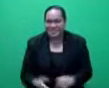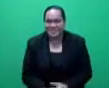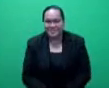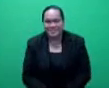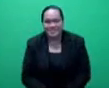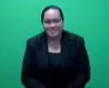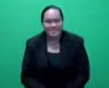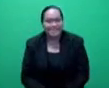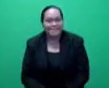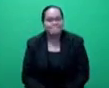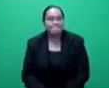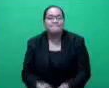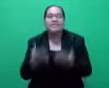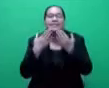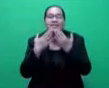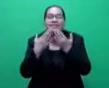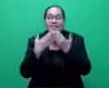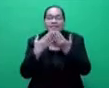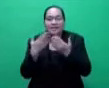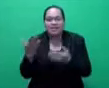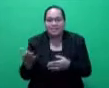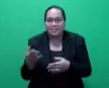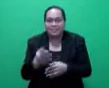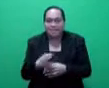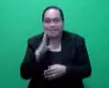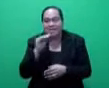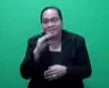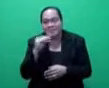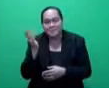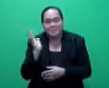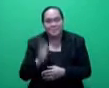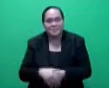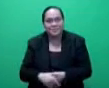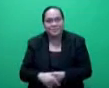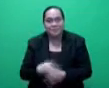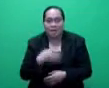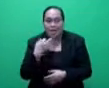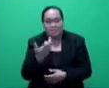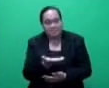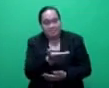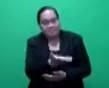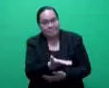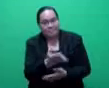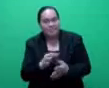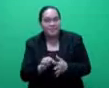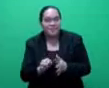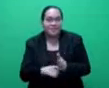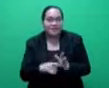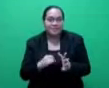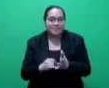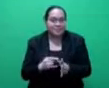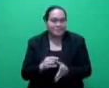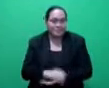for her ministerial statement, and I give the floor to the Honourable Biman Prasad. You have the floor, sir.